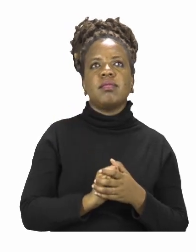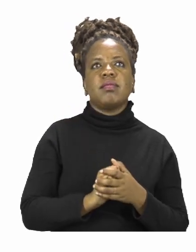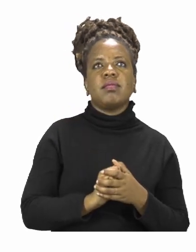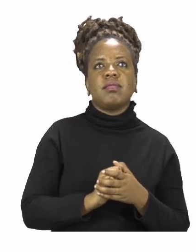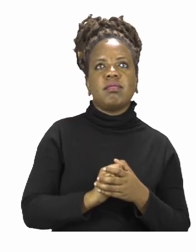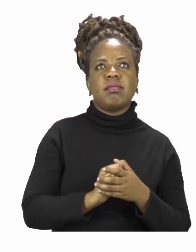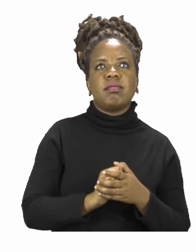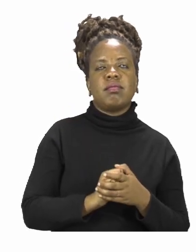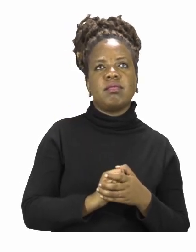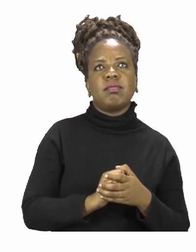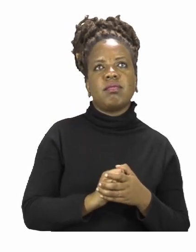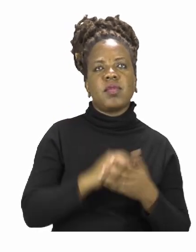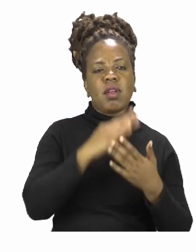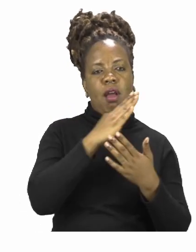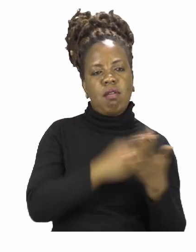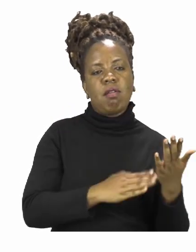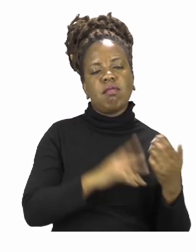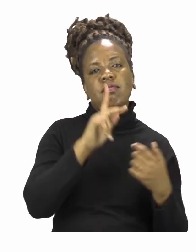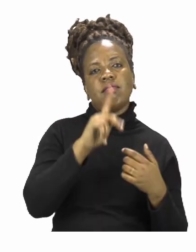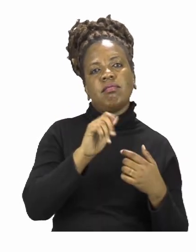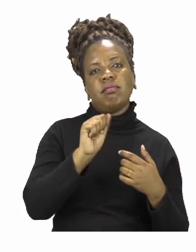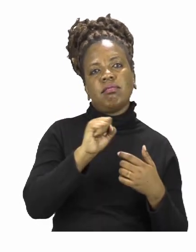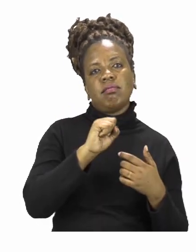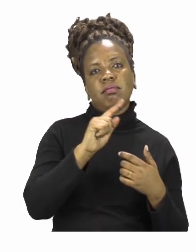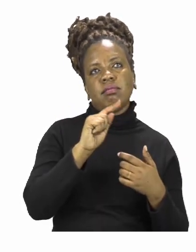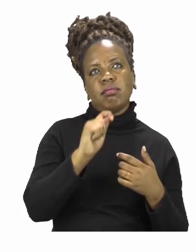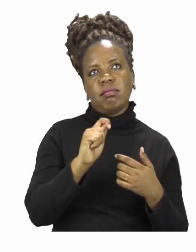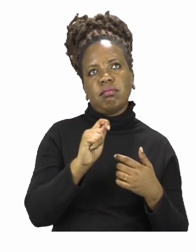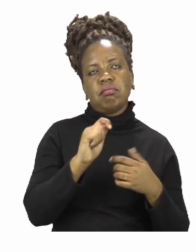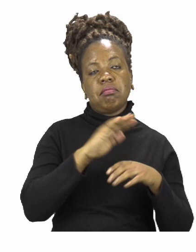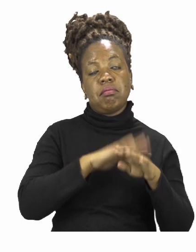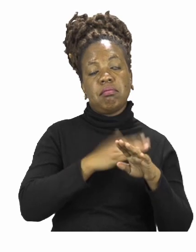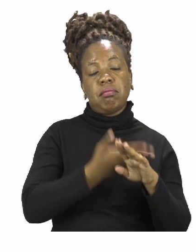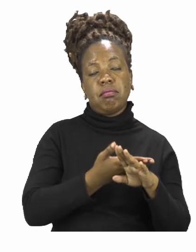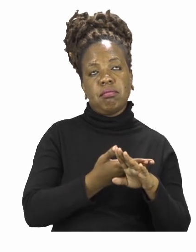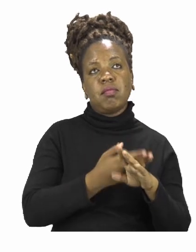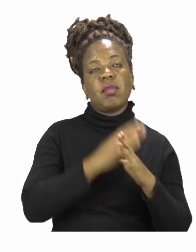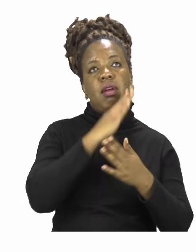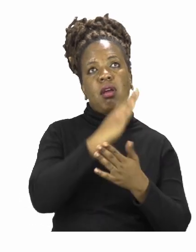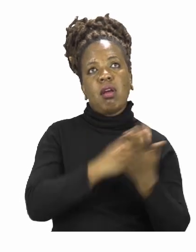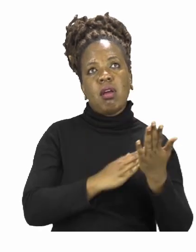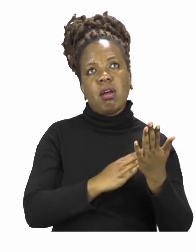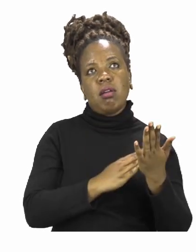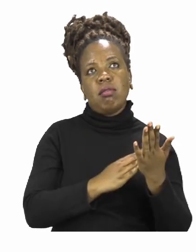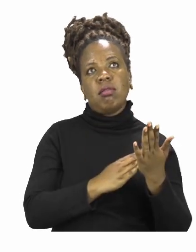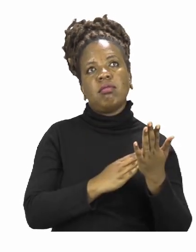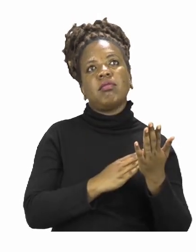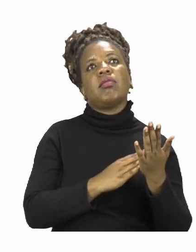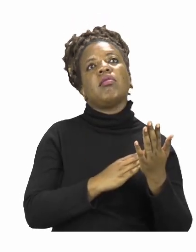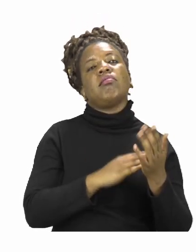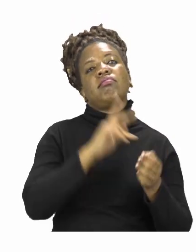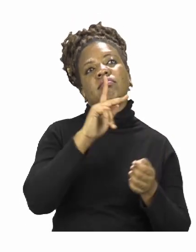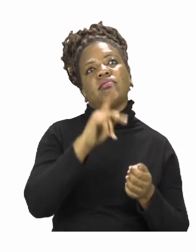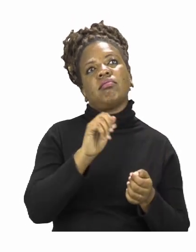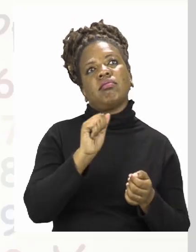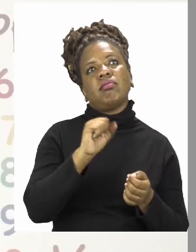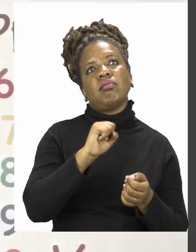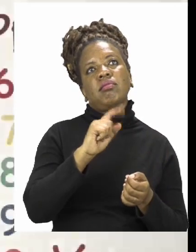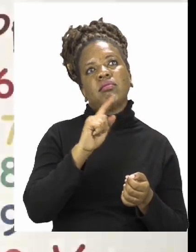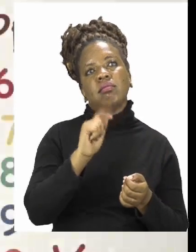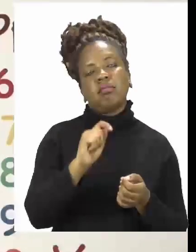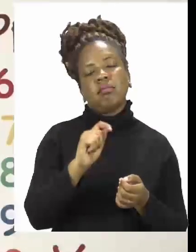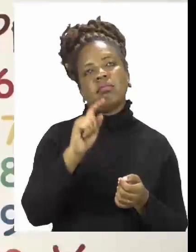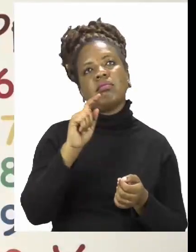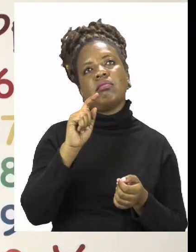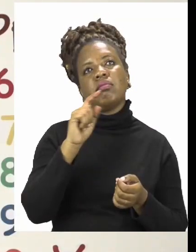12:30. So I would like to show you what 12:30 looks like on the clock I have. So let's take a look